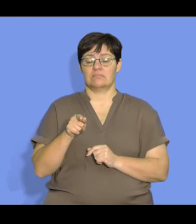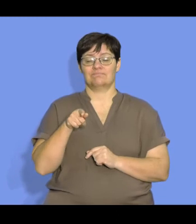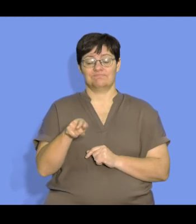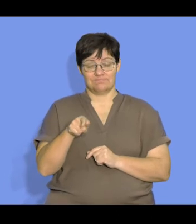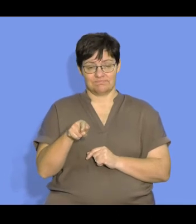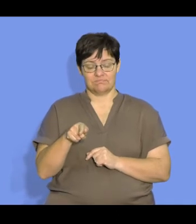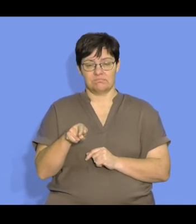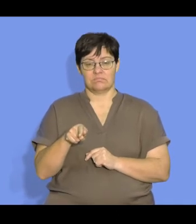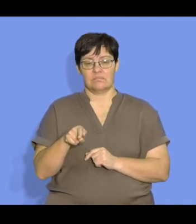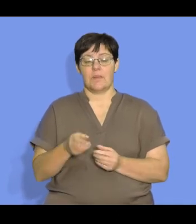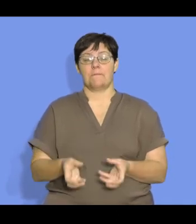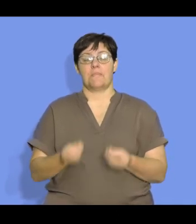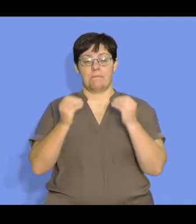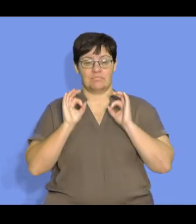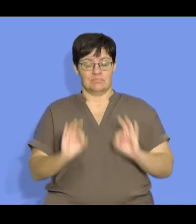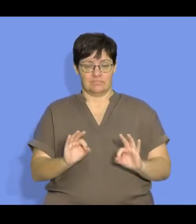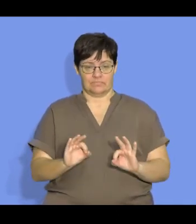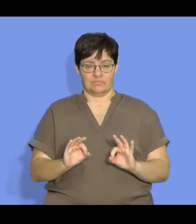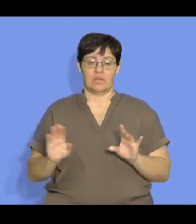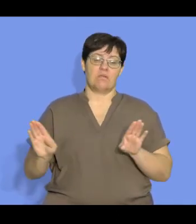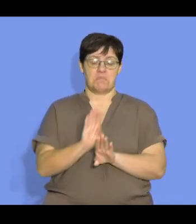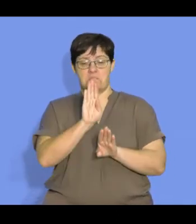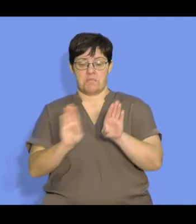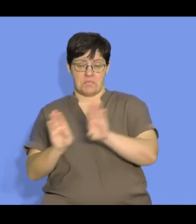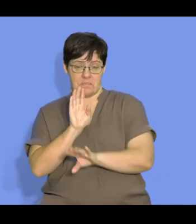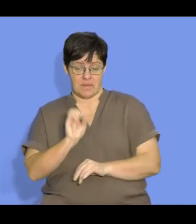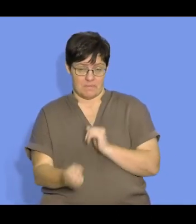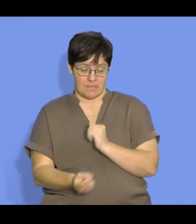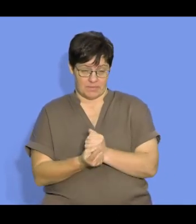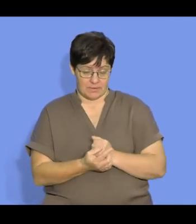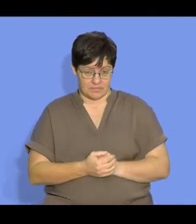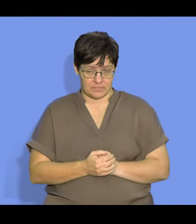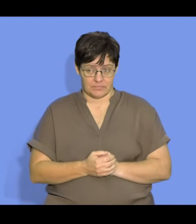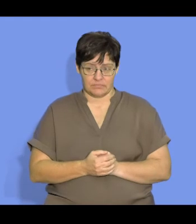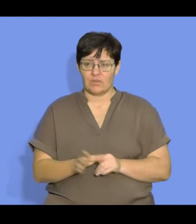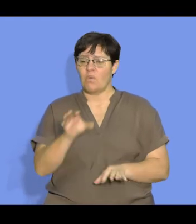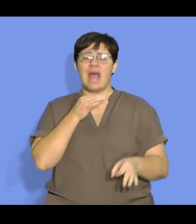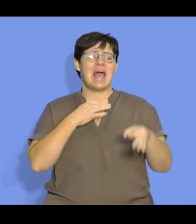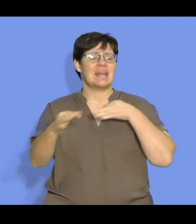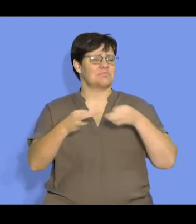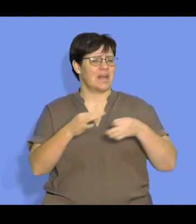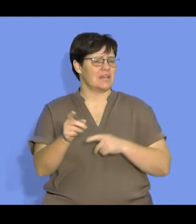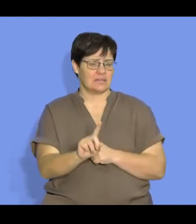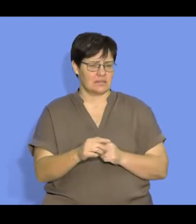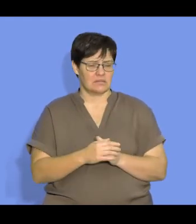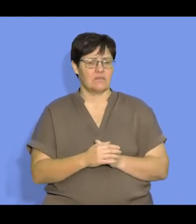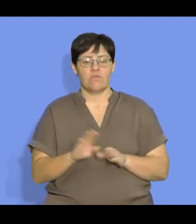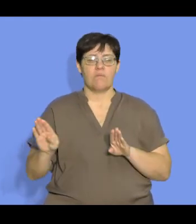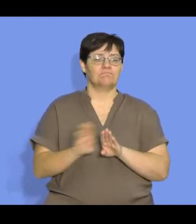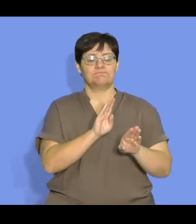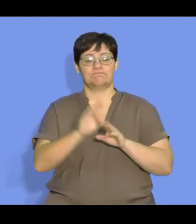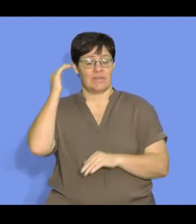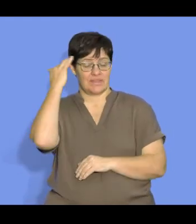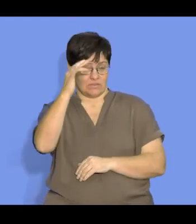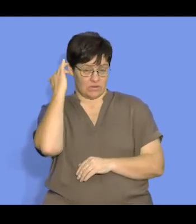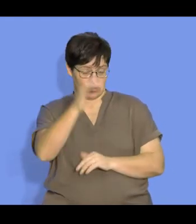that will have effective collisions. So if we can explain that in terms of the collision